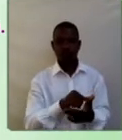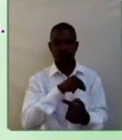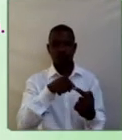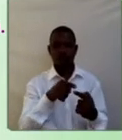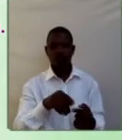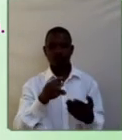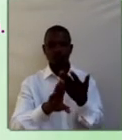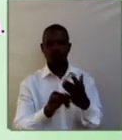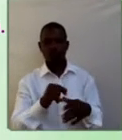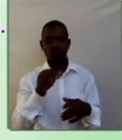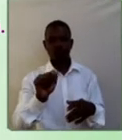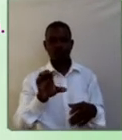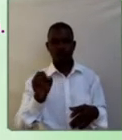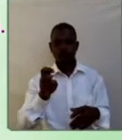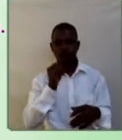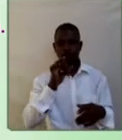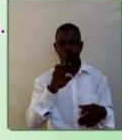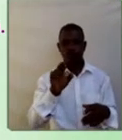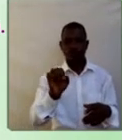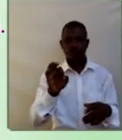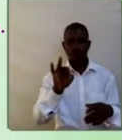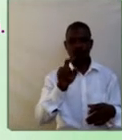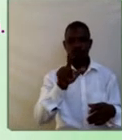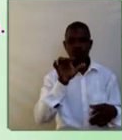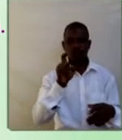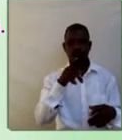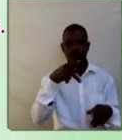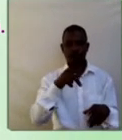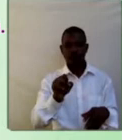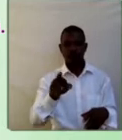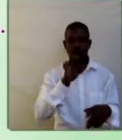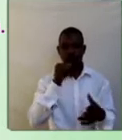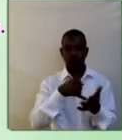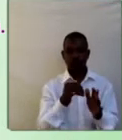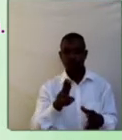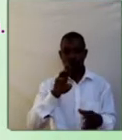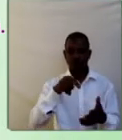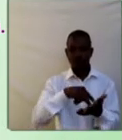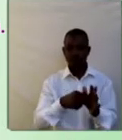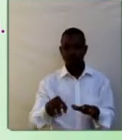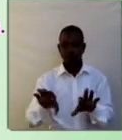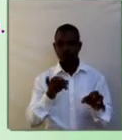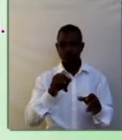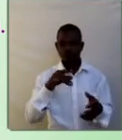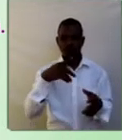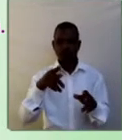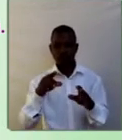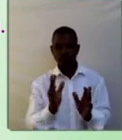when by accompanies a reflexive pronoun, it means the doer does it